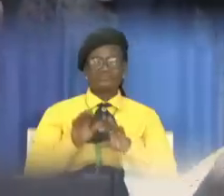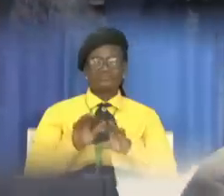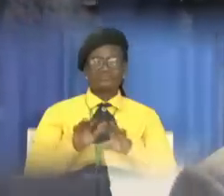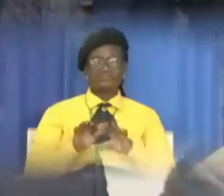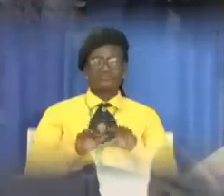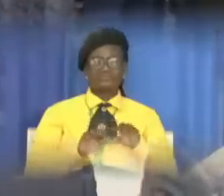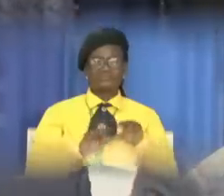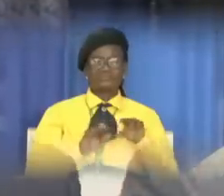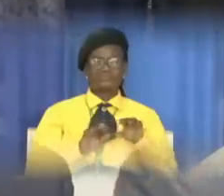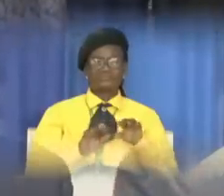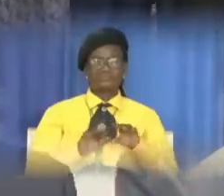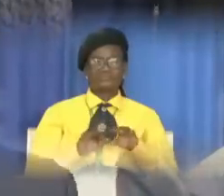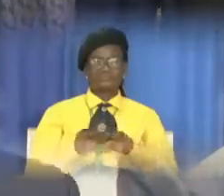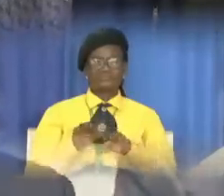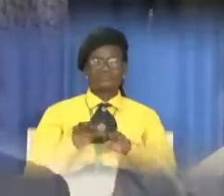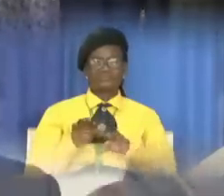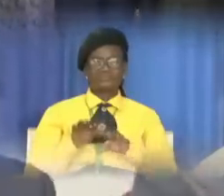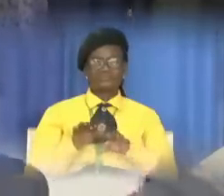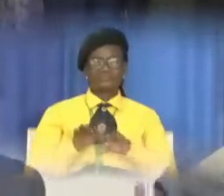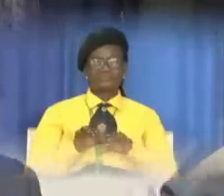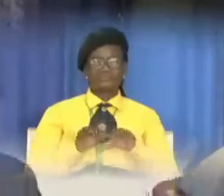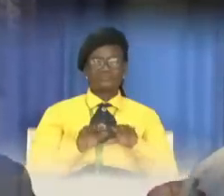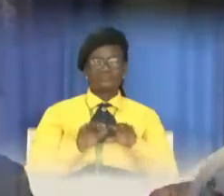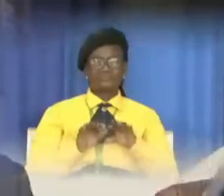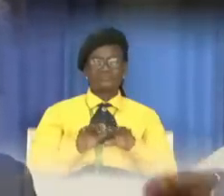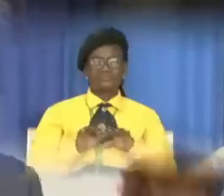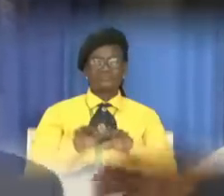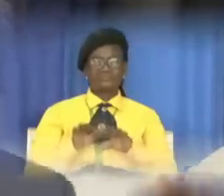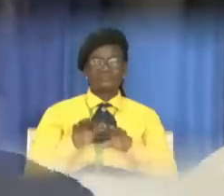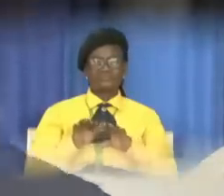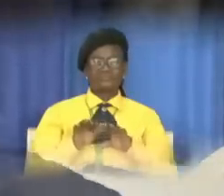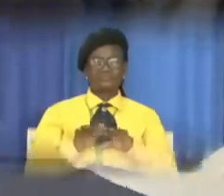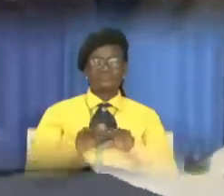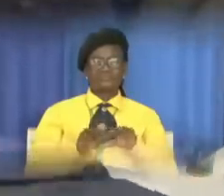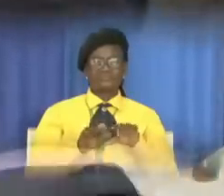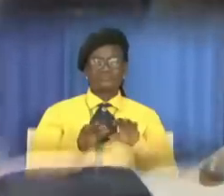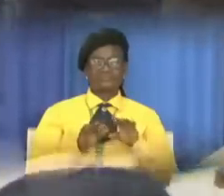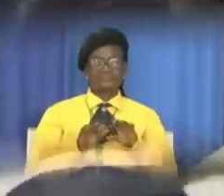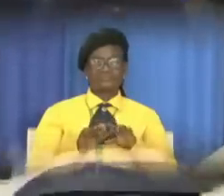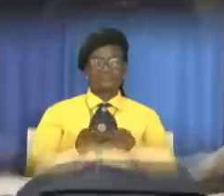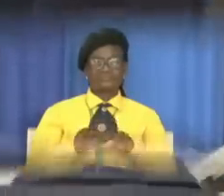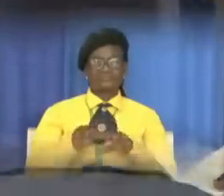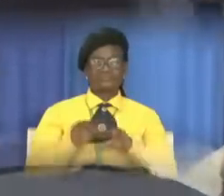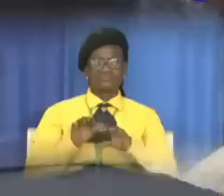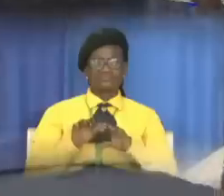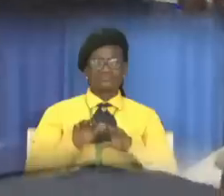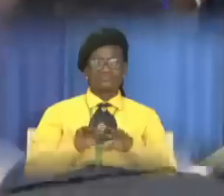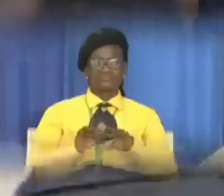Thank you.